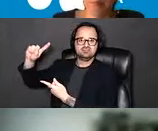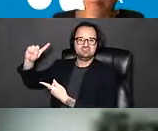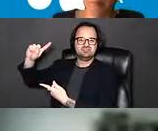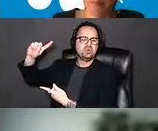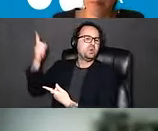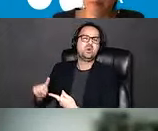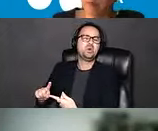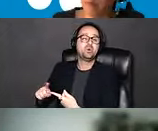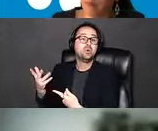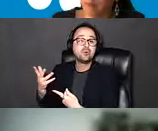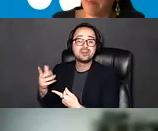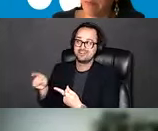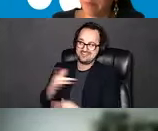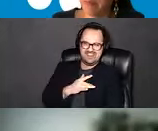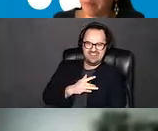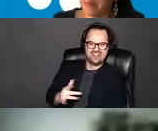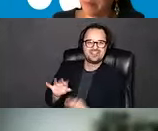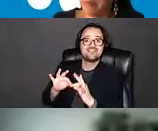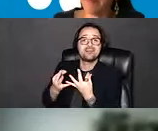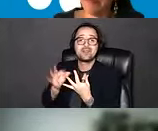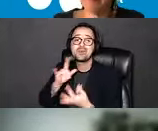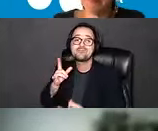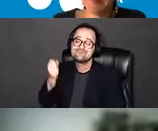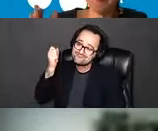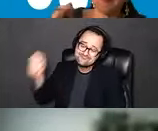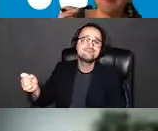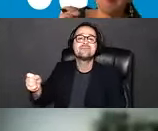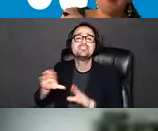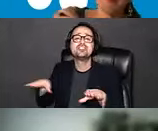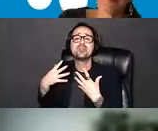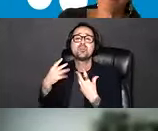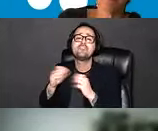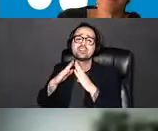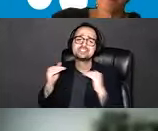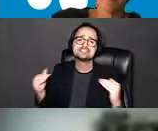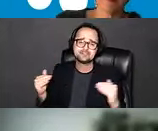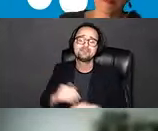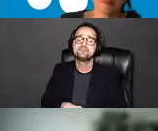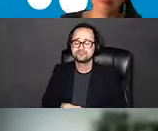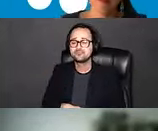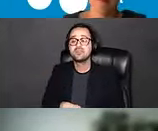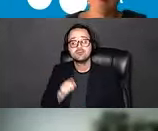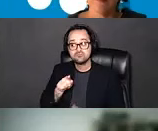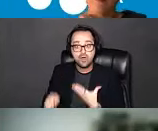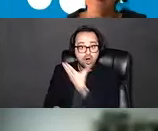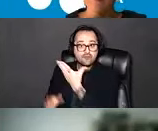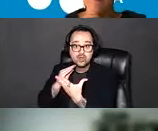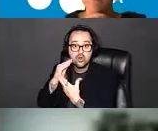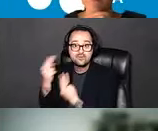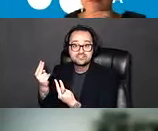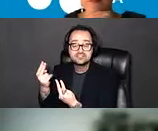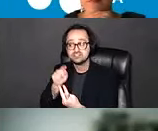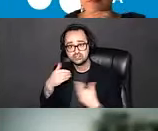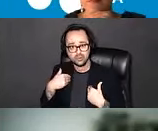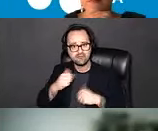dramatically decreases the likelihood that a family will end up involved in the child welfare system. So if you're going to offer home visiting, do you have a robust